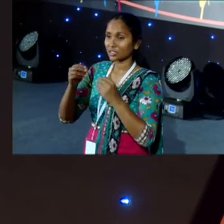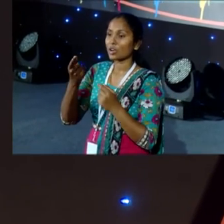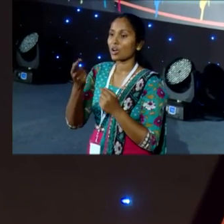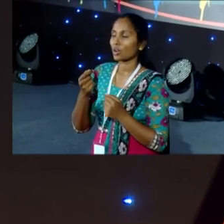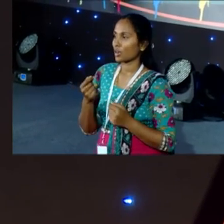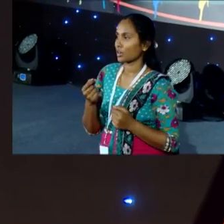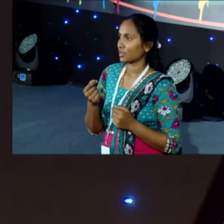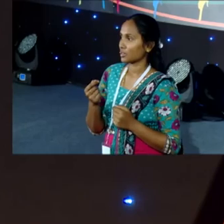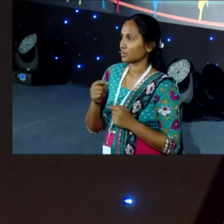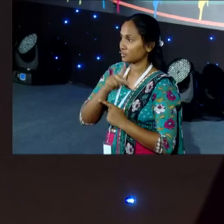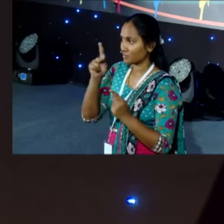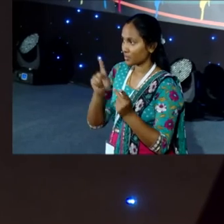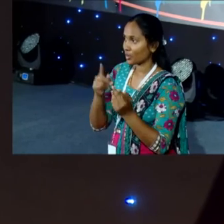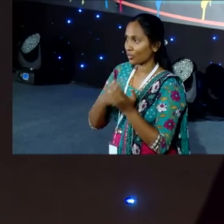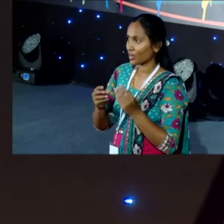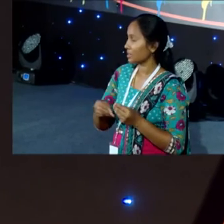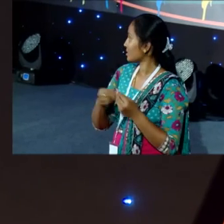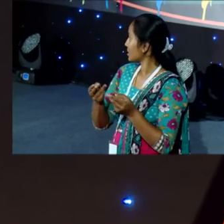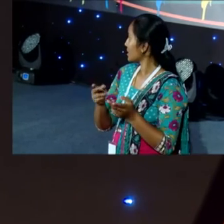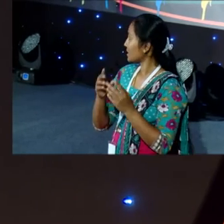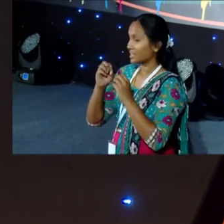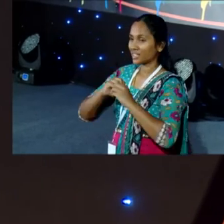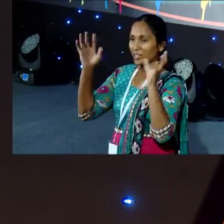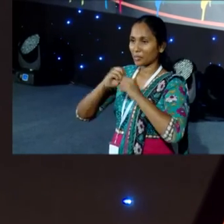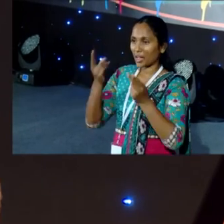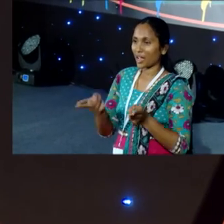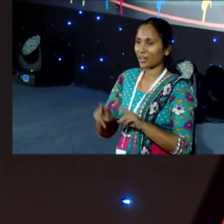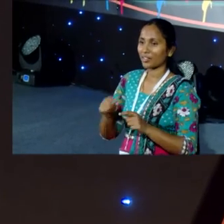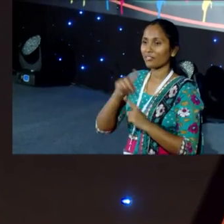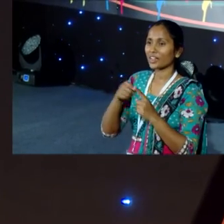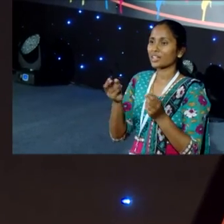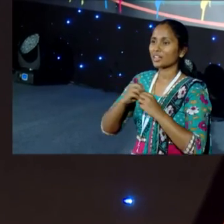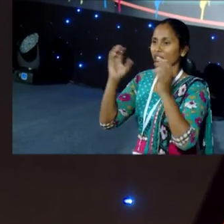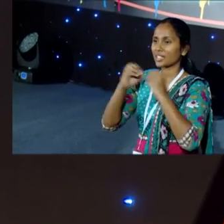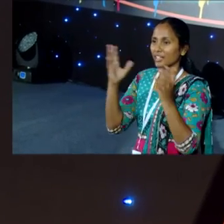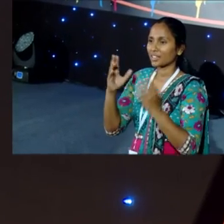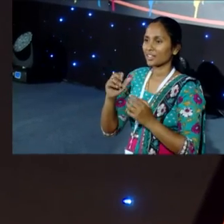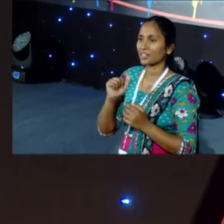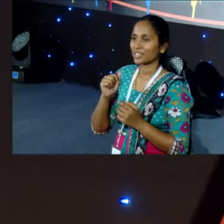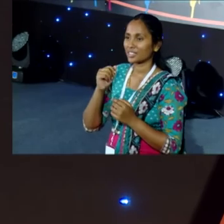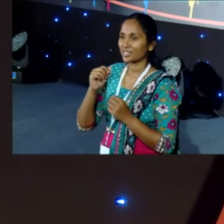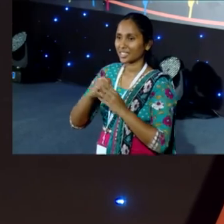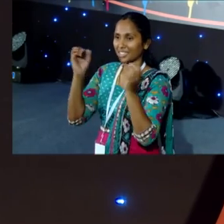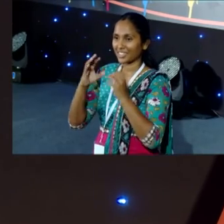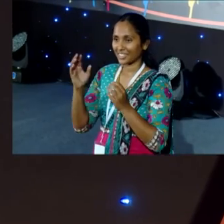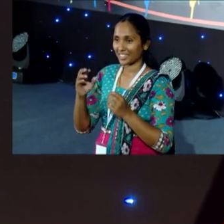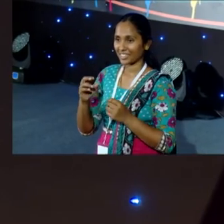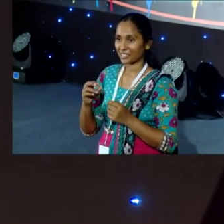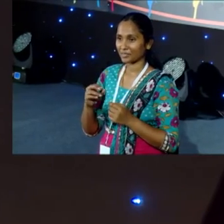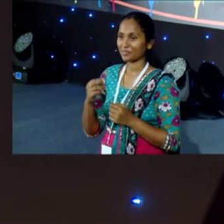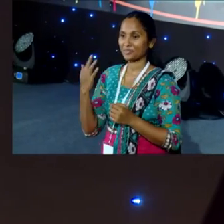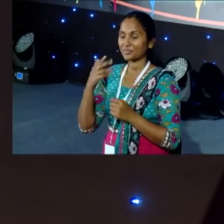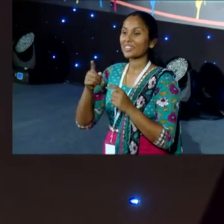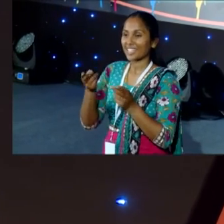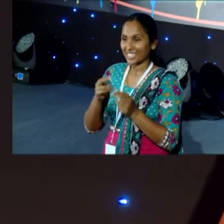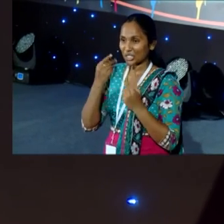much, that chocolate that is in your Diwali hamper. When you get a Diwali hamper, usme mithai kitni hai, laddu kitne hai,